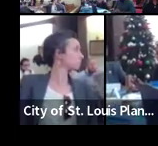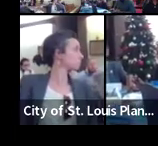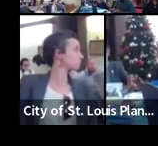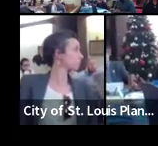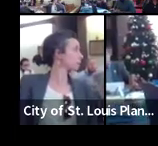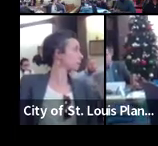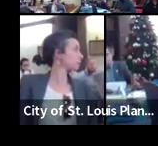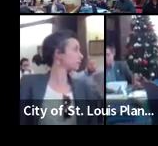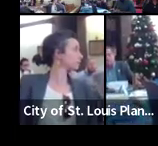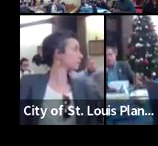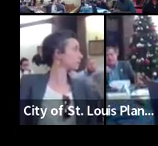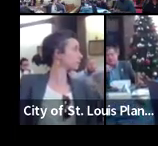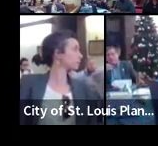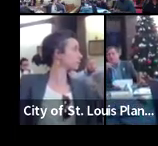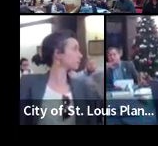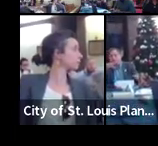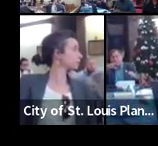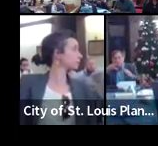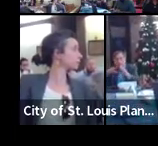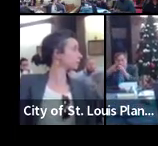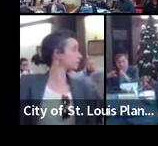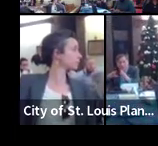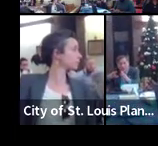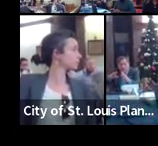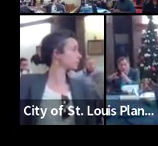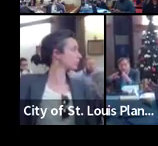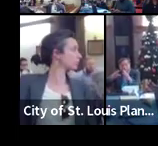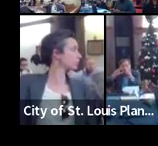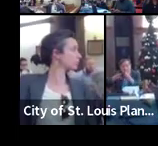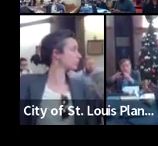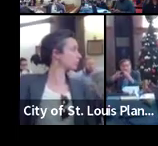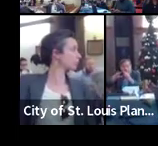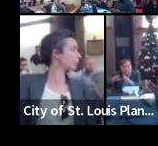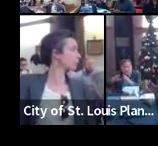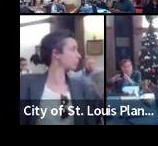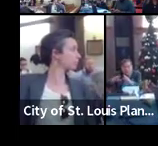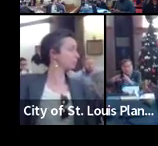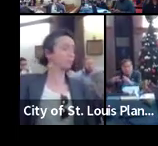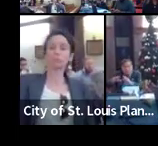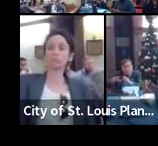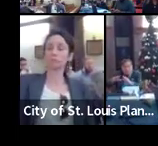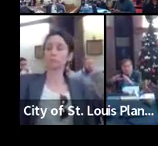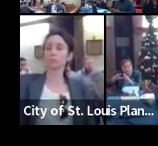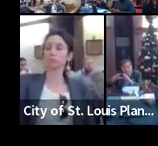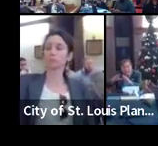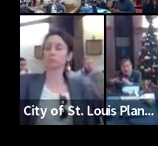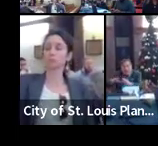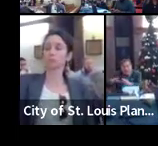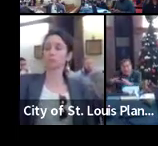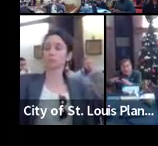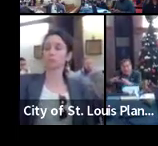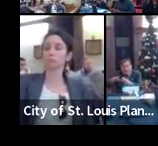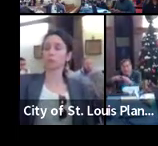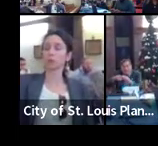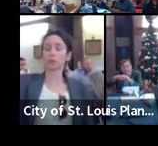that committee was a city official that works on getting those gas stations and convenience stores to